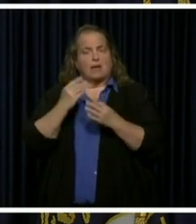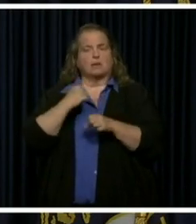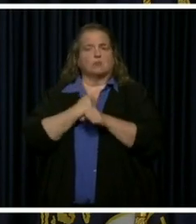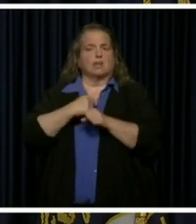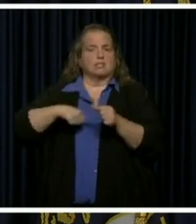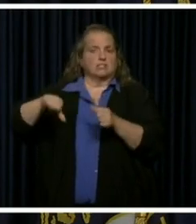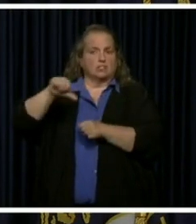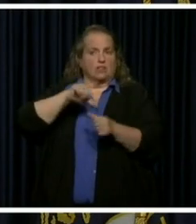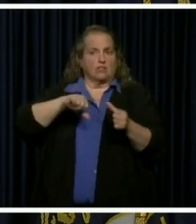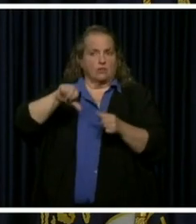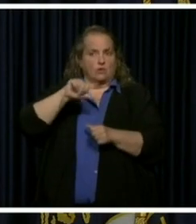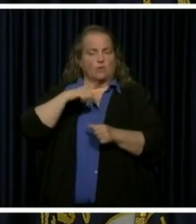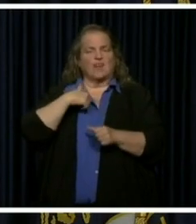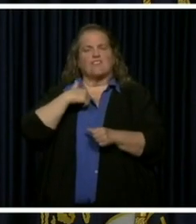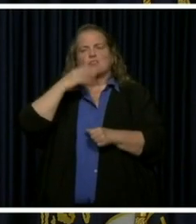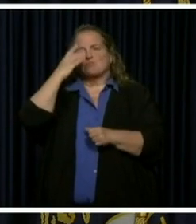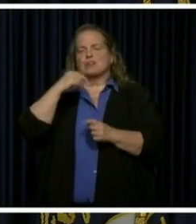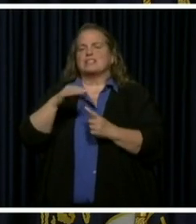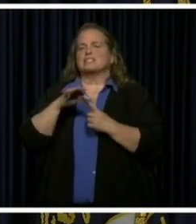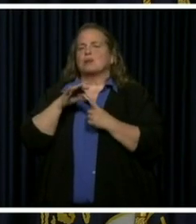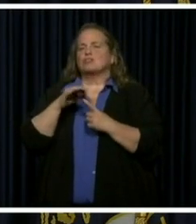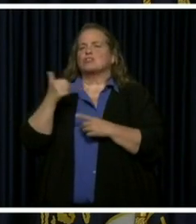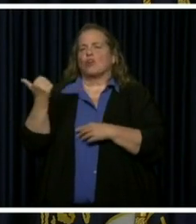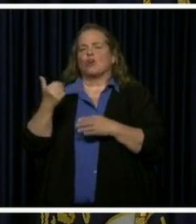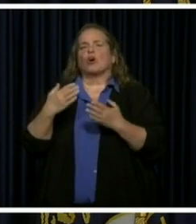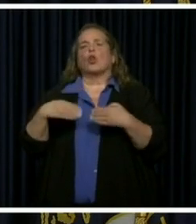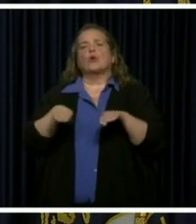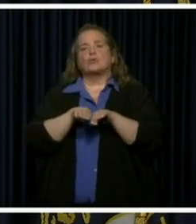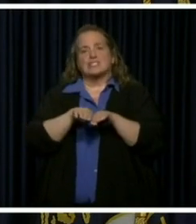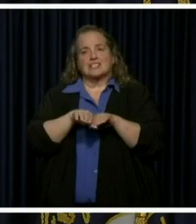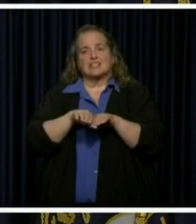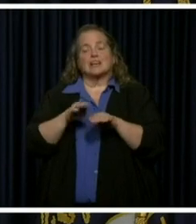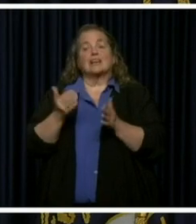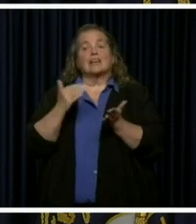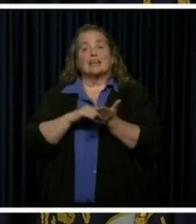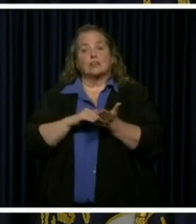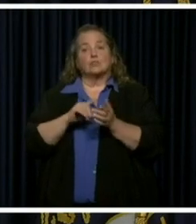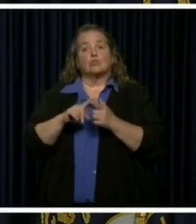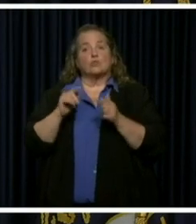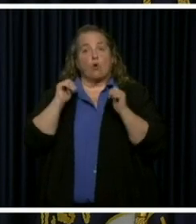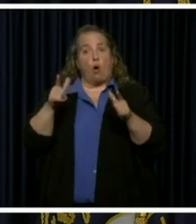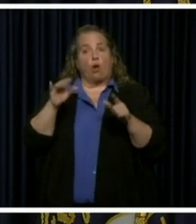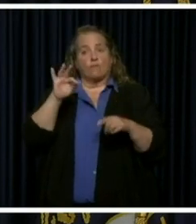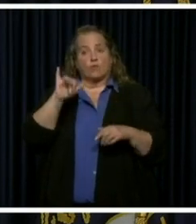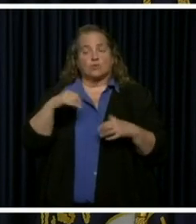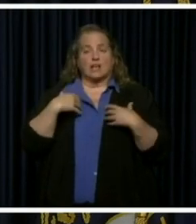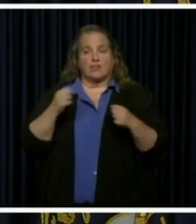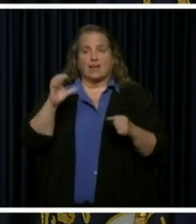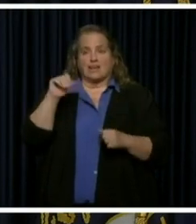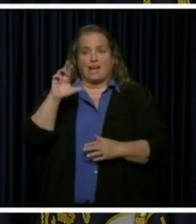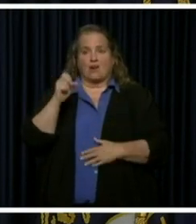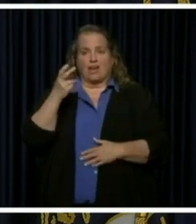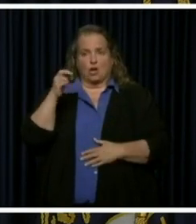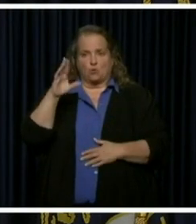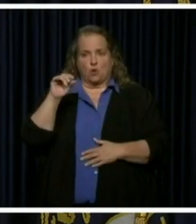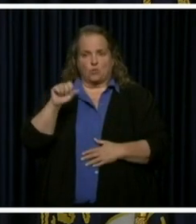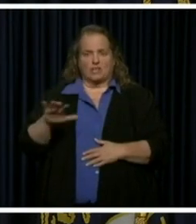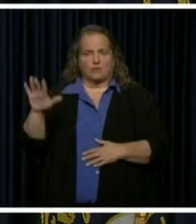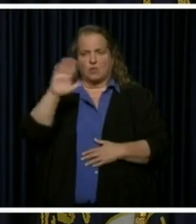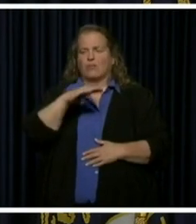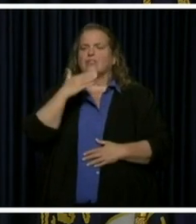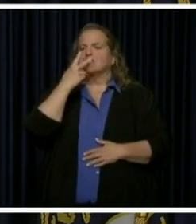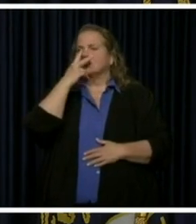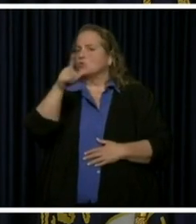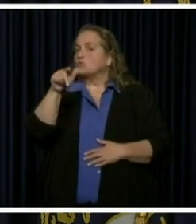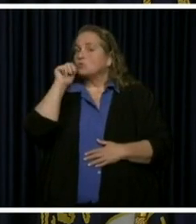one another. We got a pretty special closing, again, to all of those healthcare heroes that are out there. See you